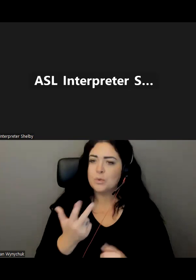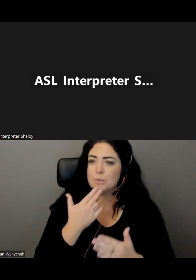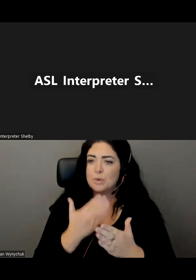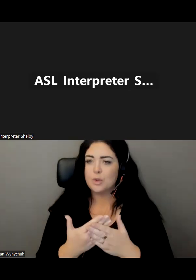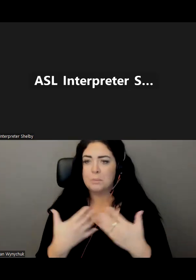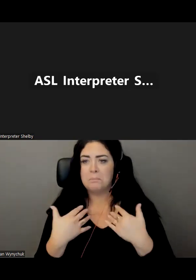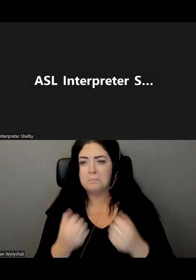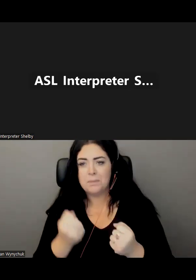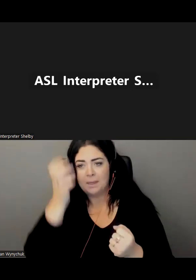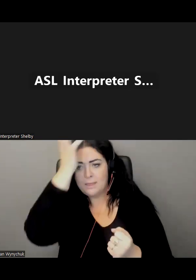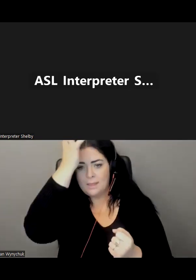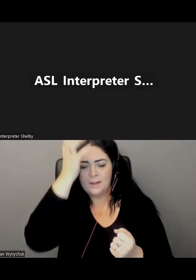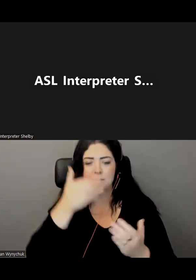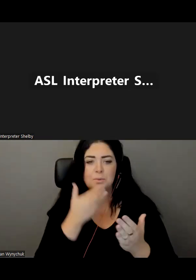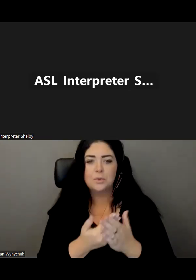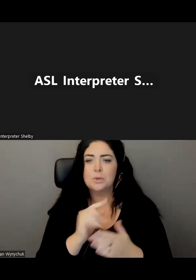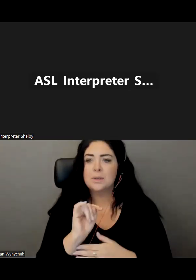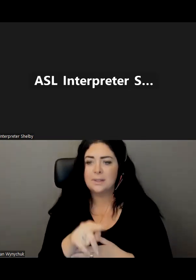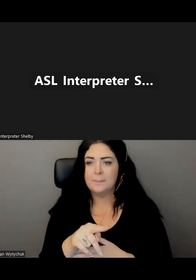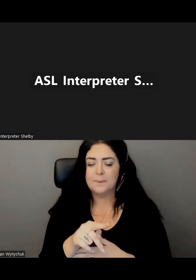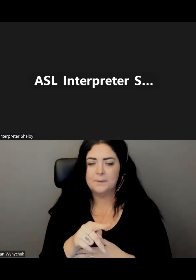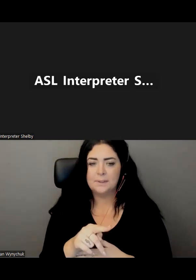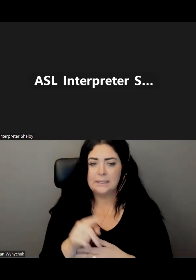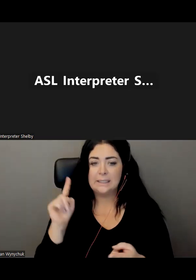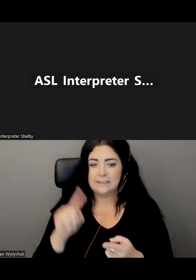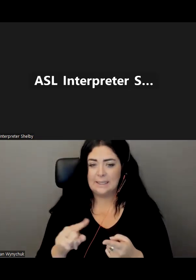So that's one really good tip for container gardening is less is